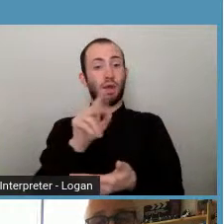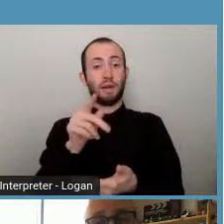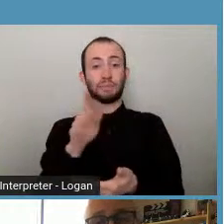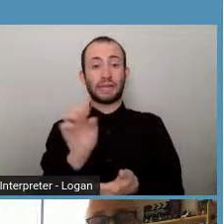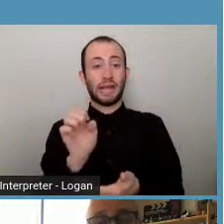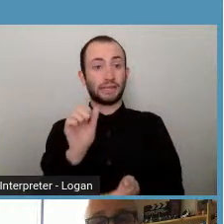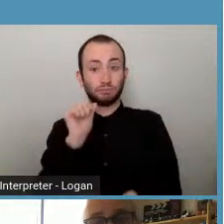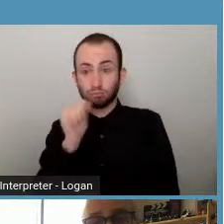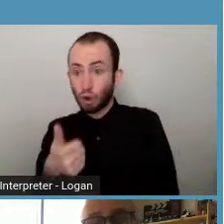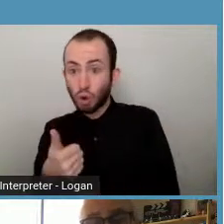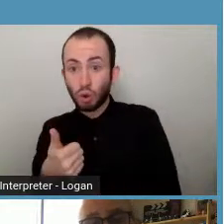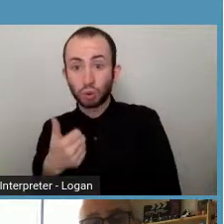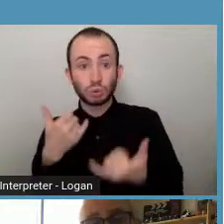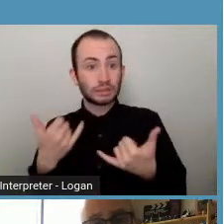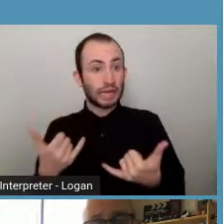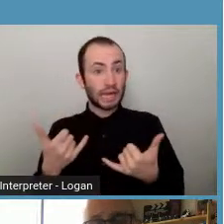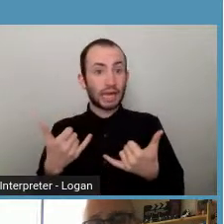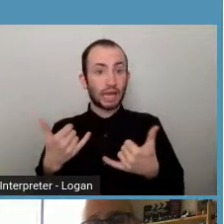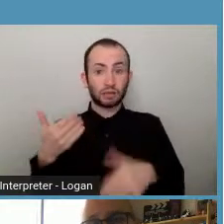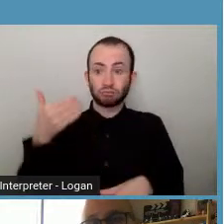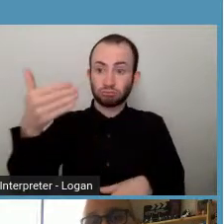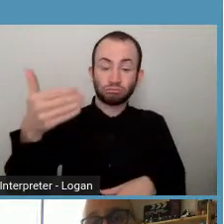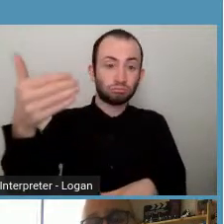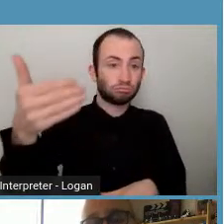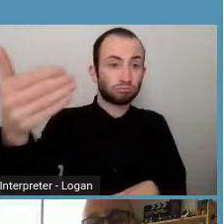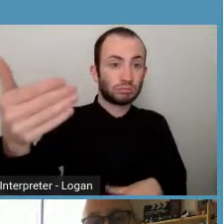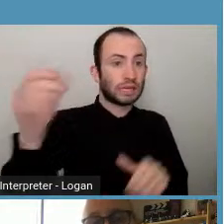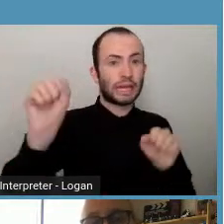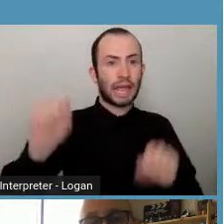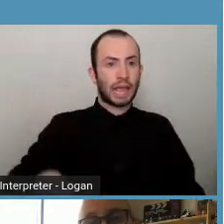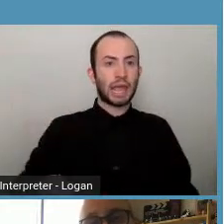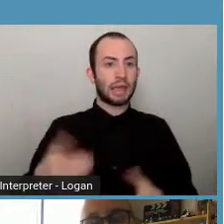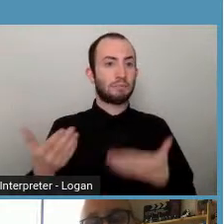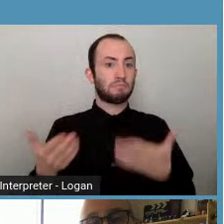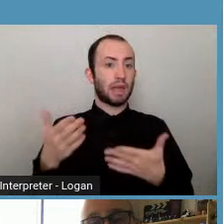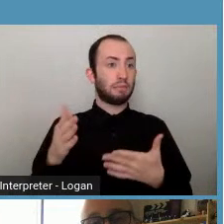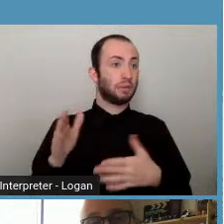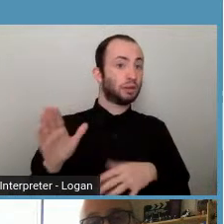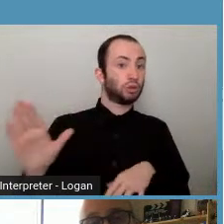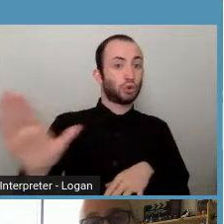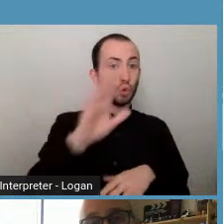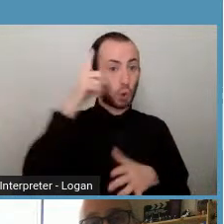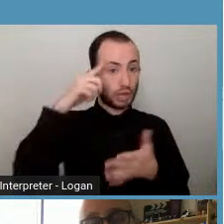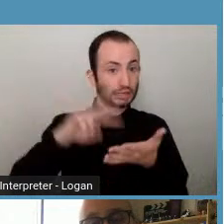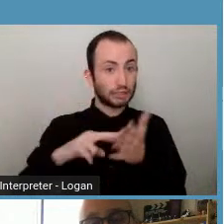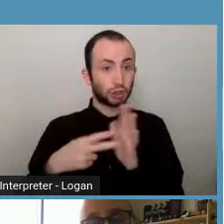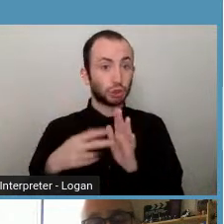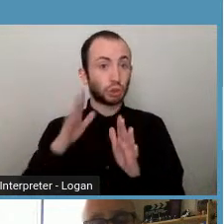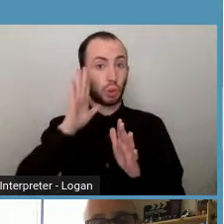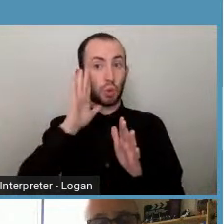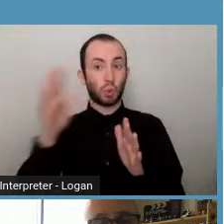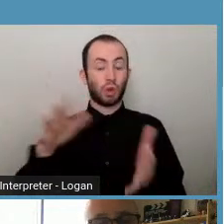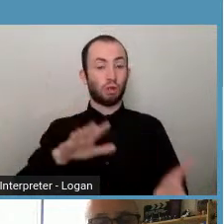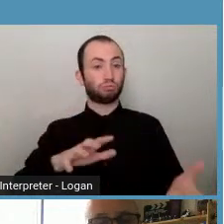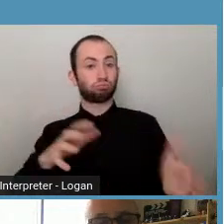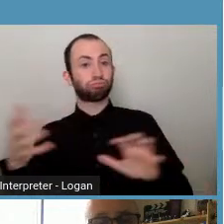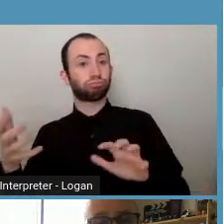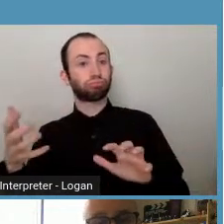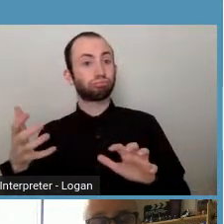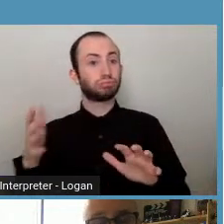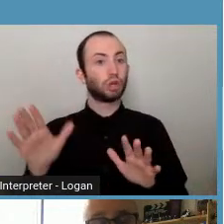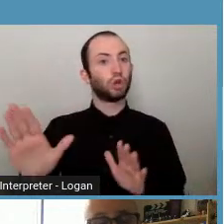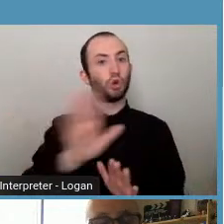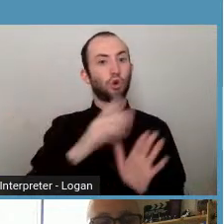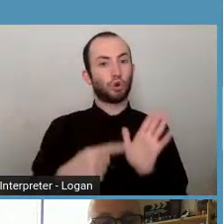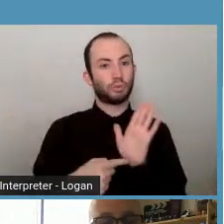change, what your intentions were on how things would be presented and representing of your organization. So let's just be aware